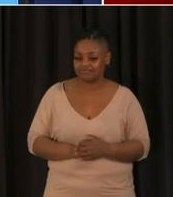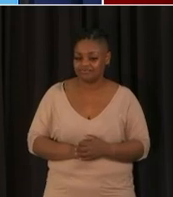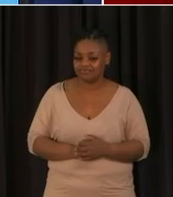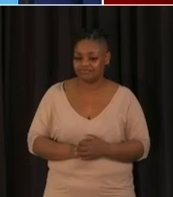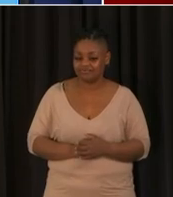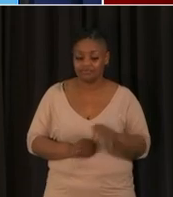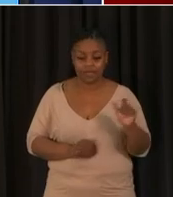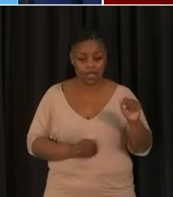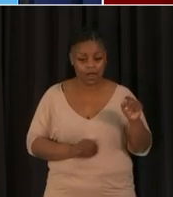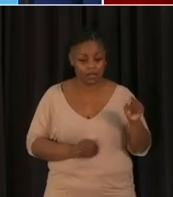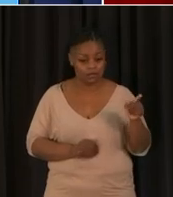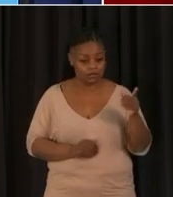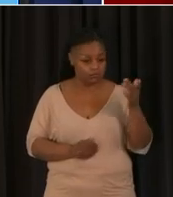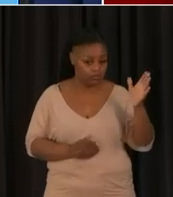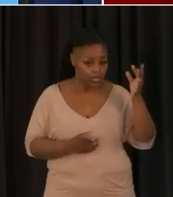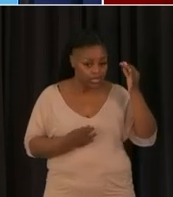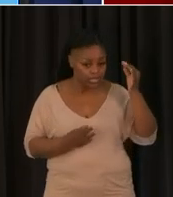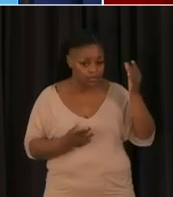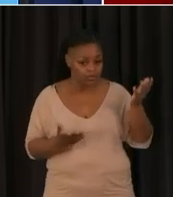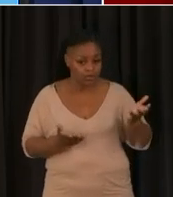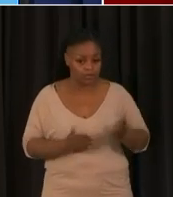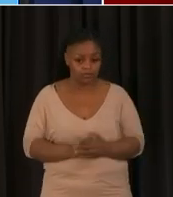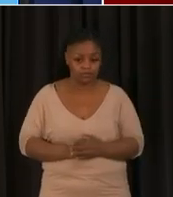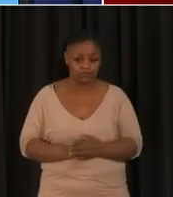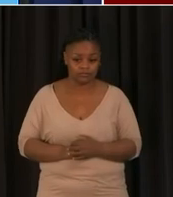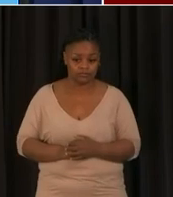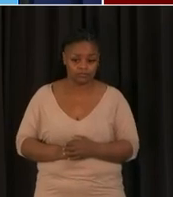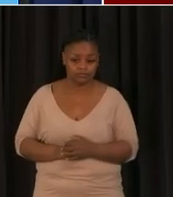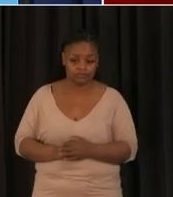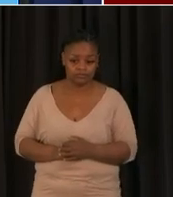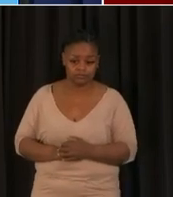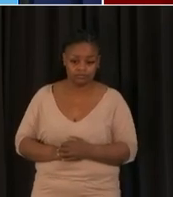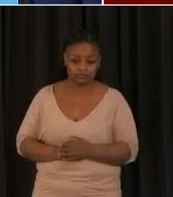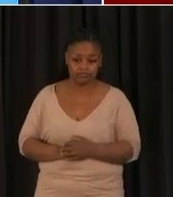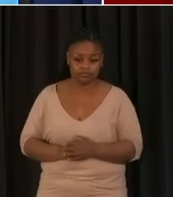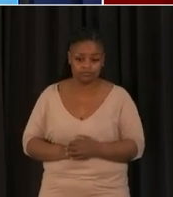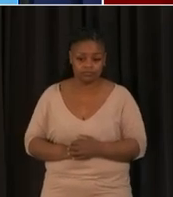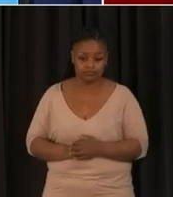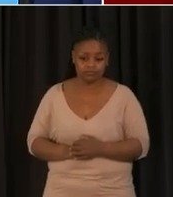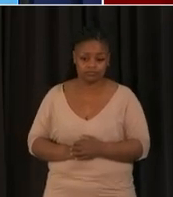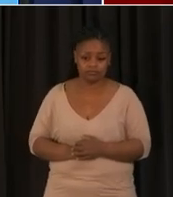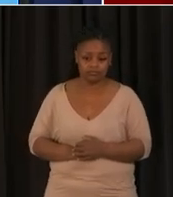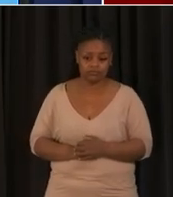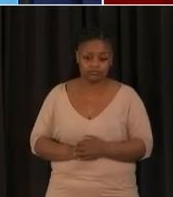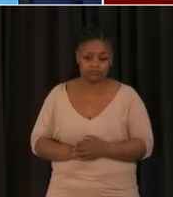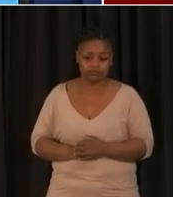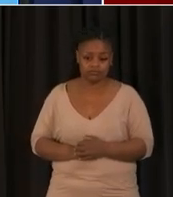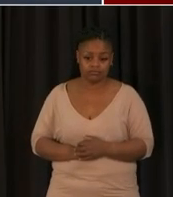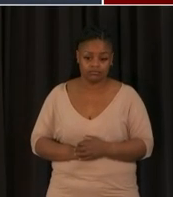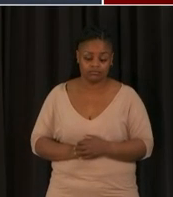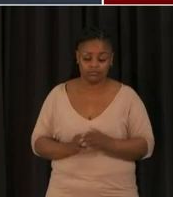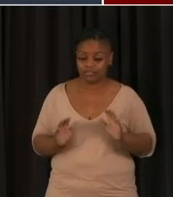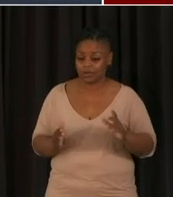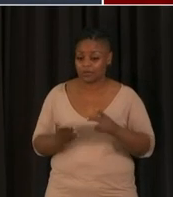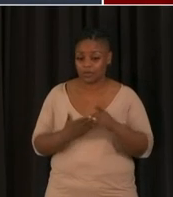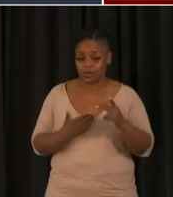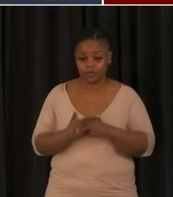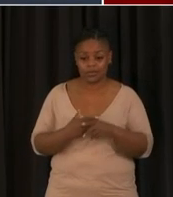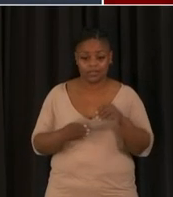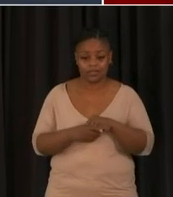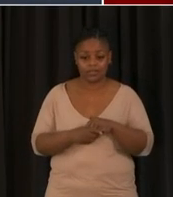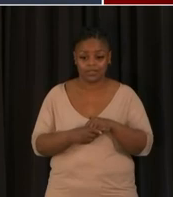how to access that. So Caleb, you mentioned a lot of different approaches. So